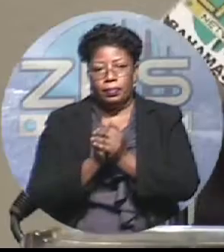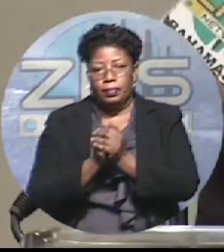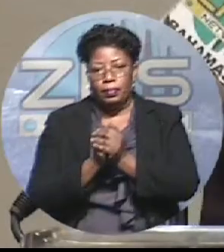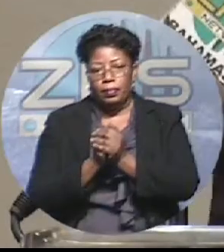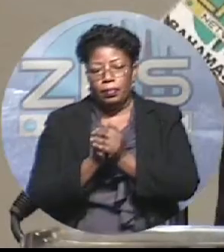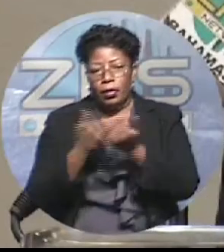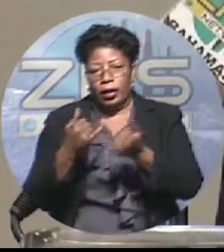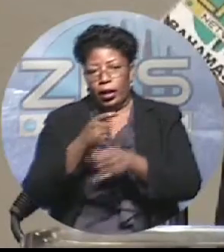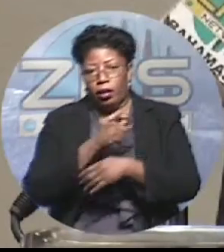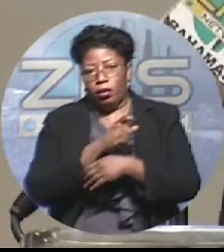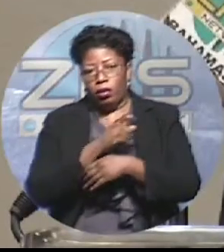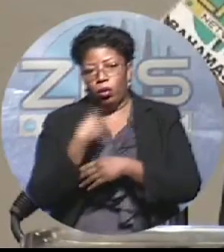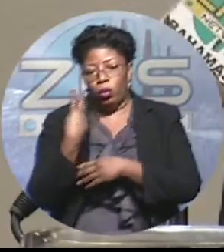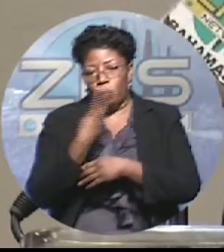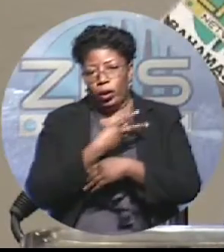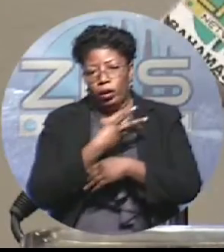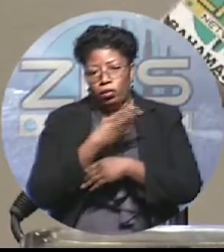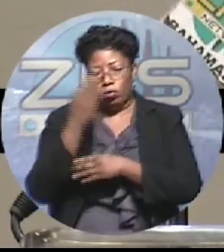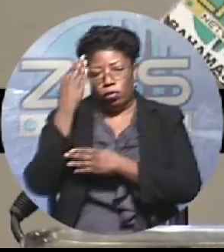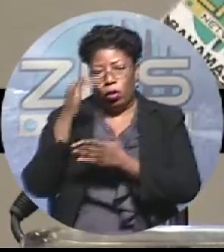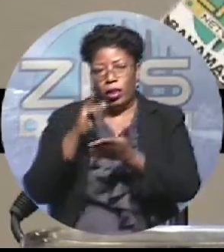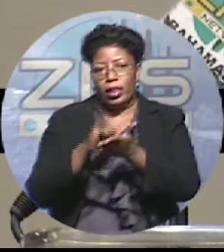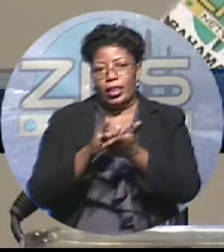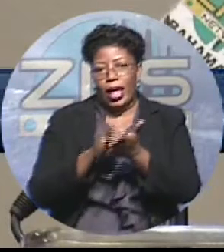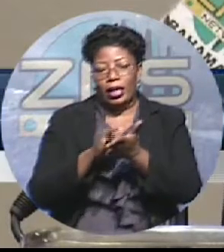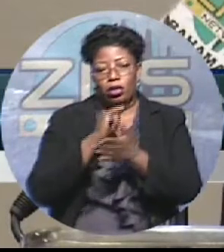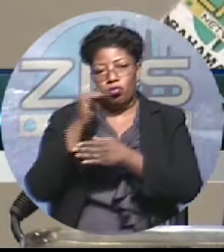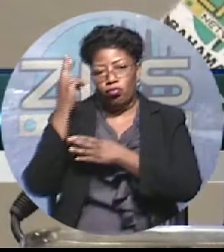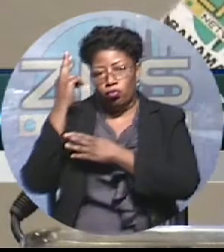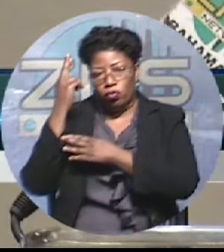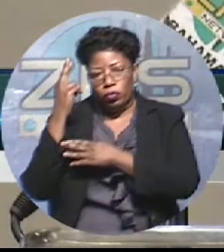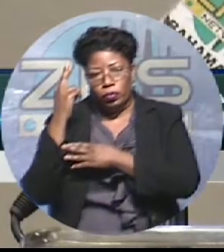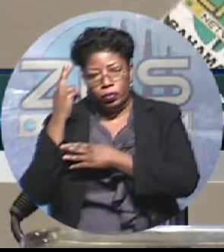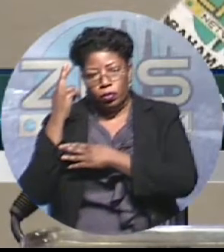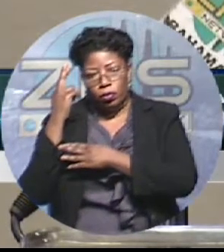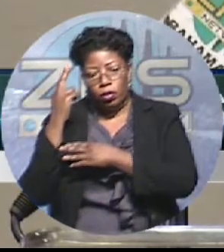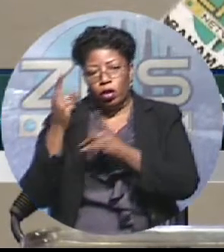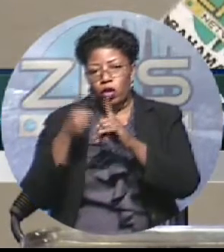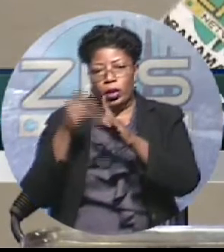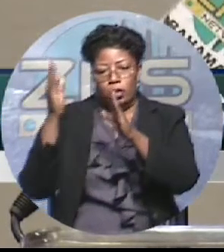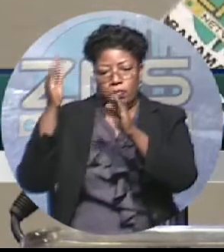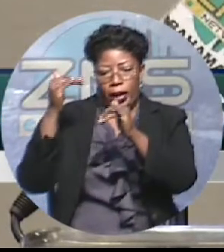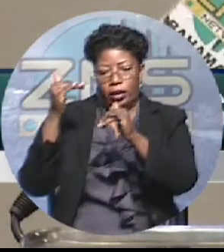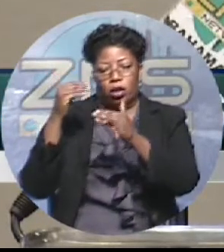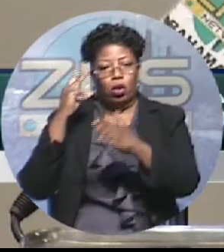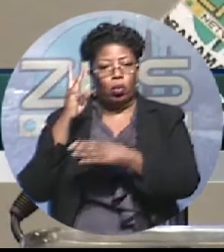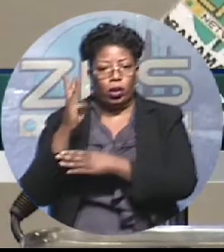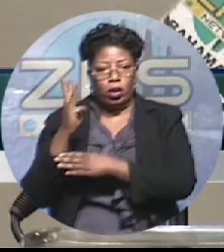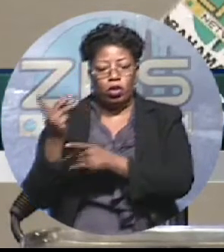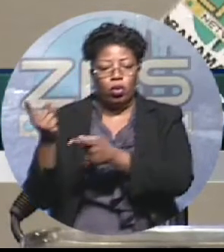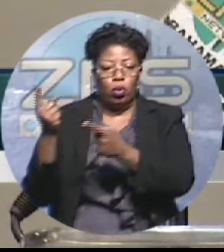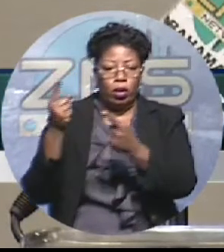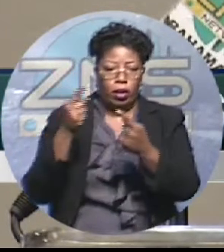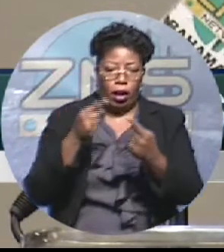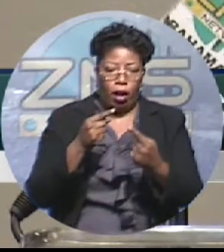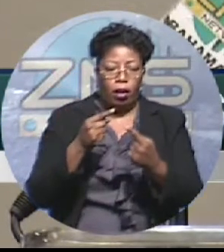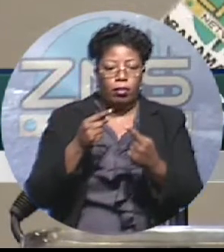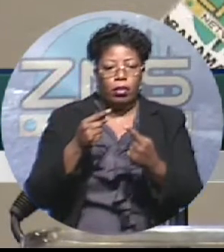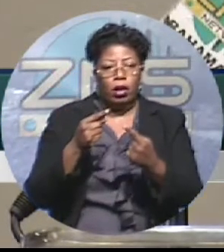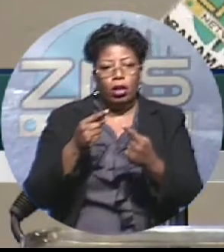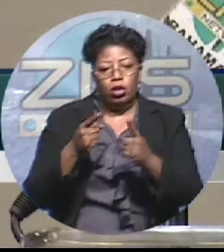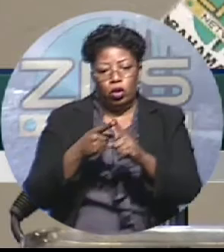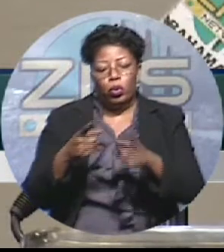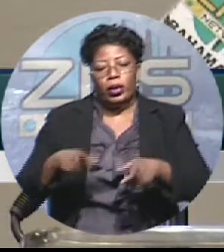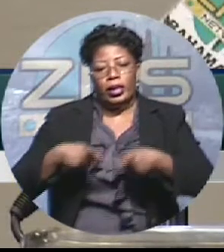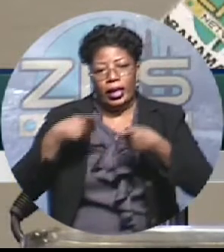the Office of the Attorney General recognize that it is unreasonable to expect witnesses to come forward to